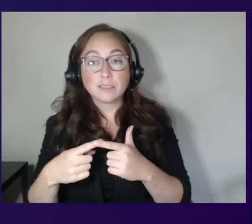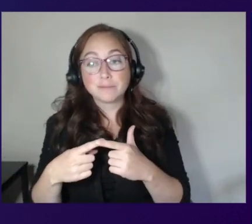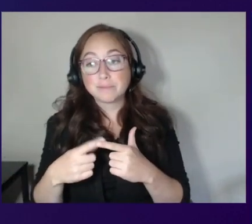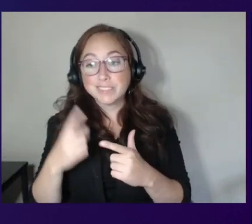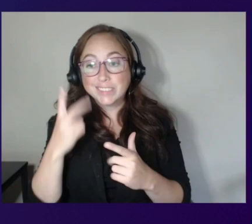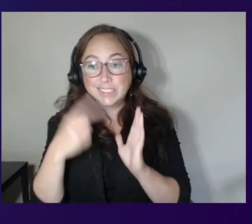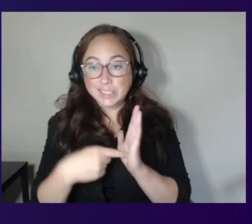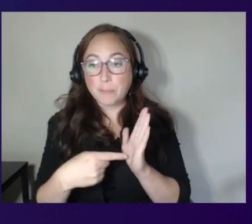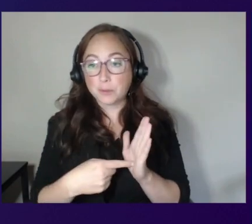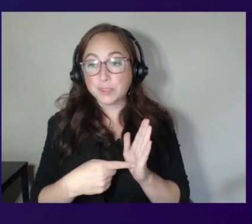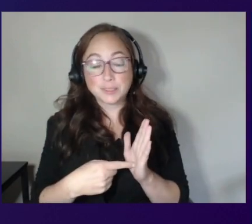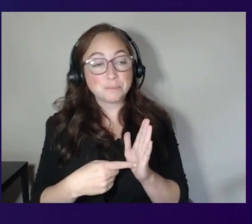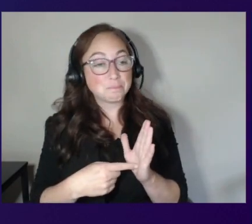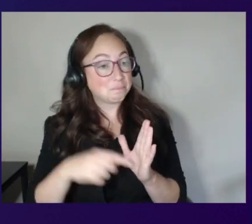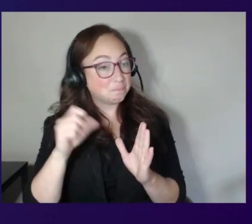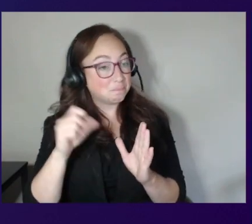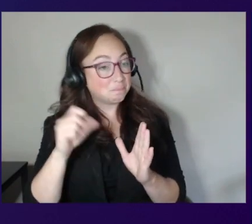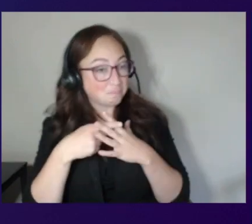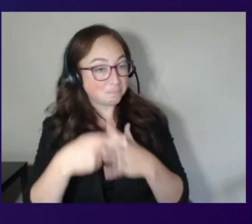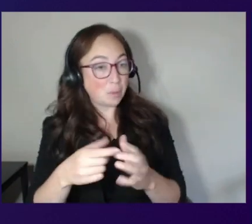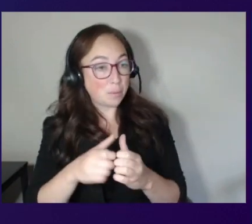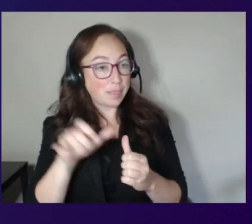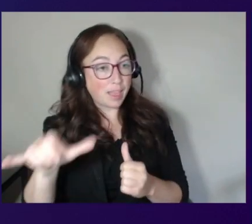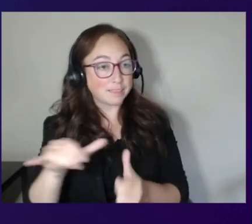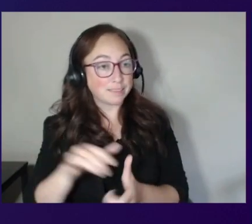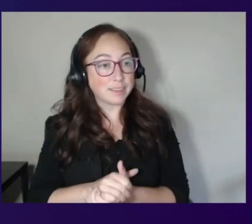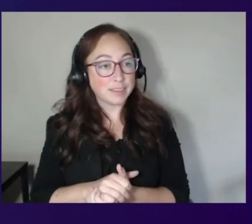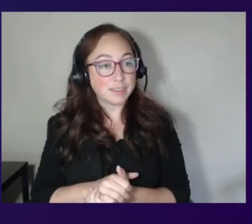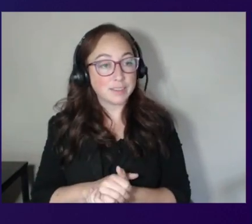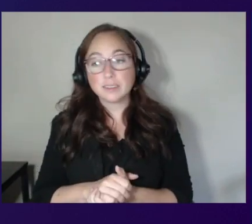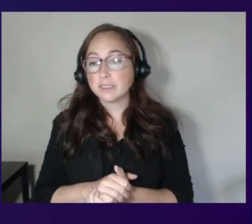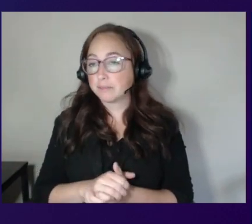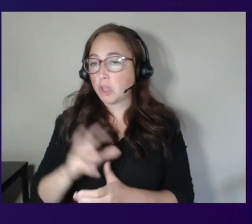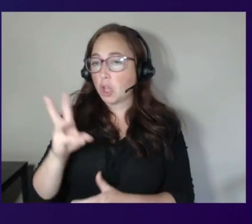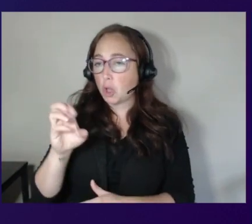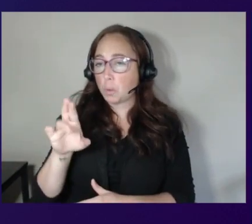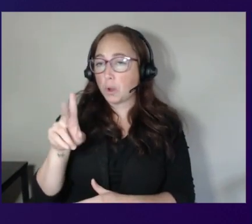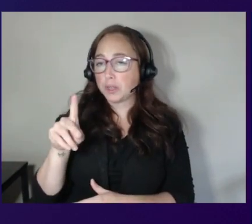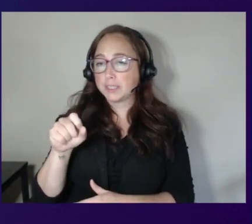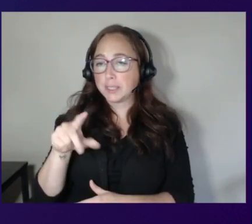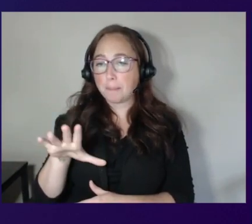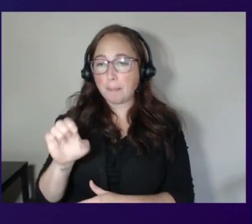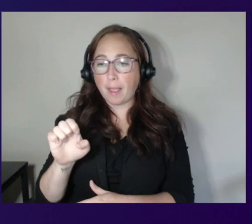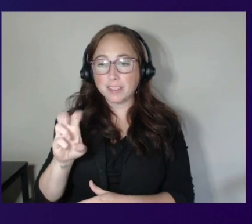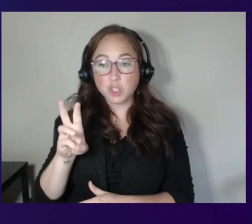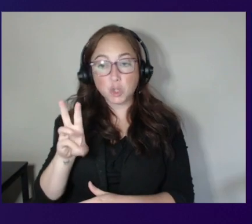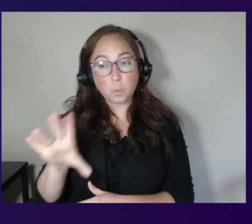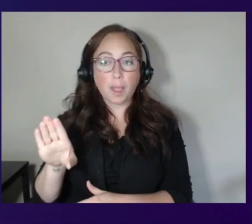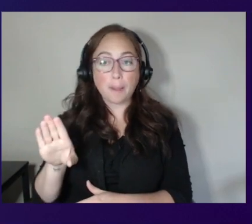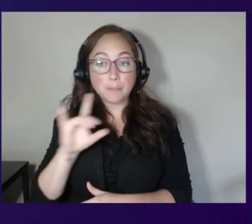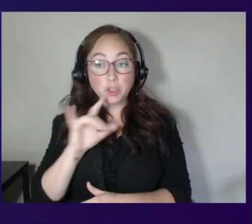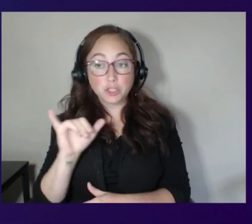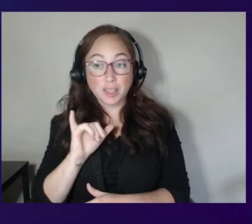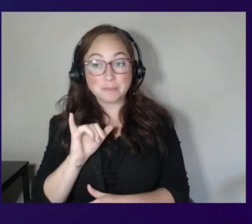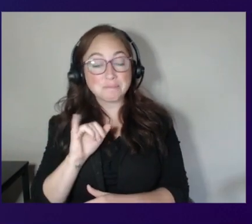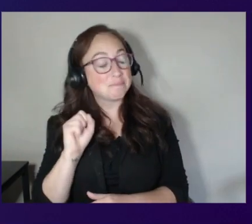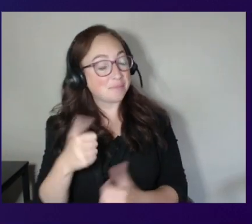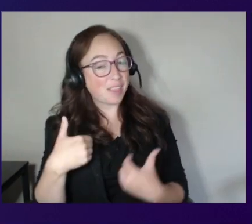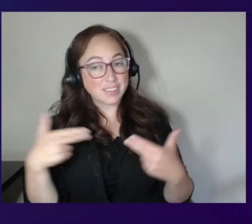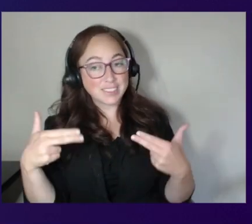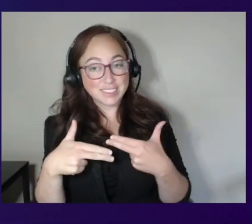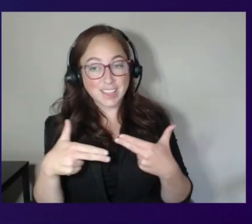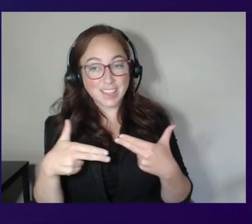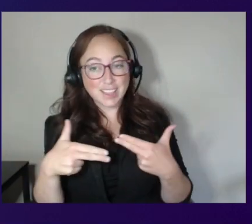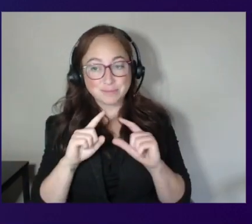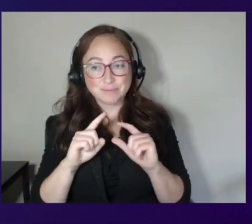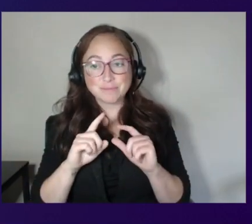Yeah, let's kick off with that. What is WorkSpaces Web, my friend? That's a great question. So I've got a slide to help illustrate it. So